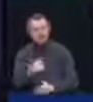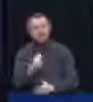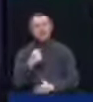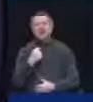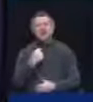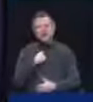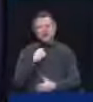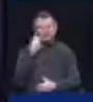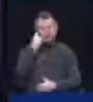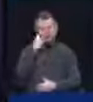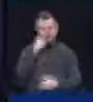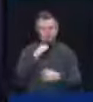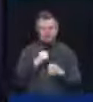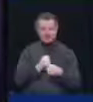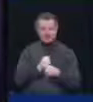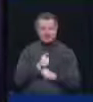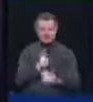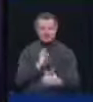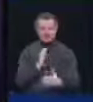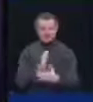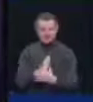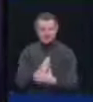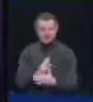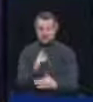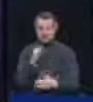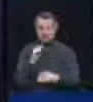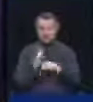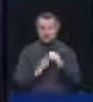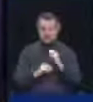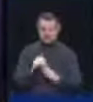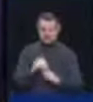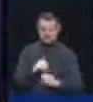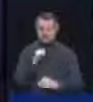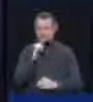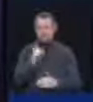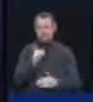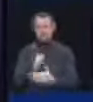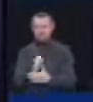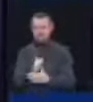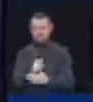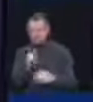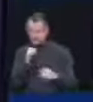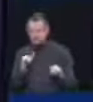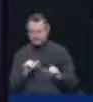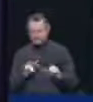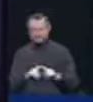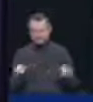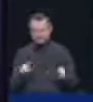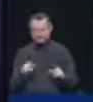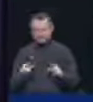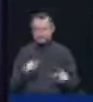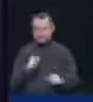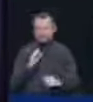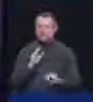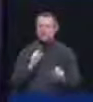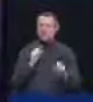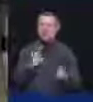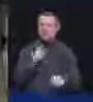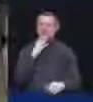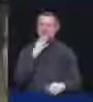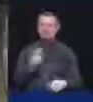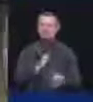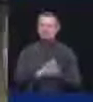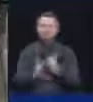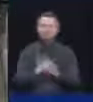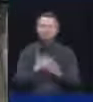feel uncomfortable, that is not harassment. That's you feeling uncomfortable. Okay? Thank you all very much.